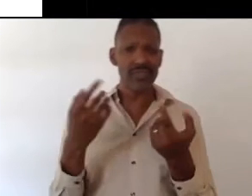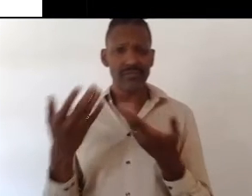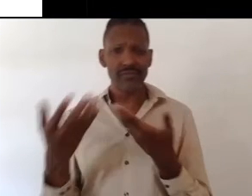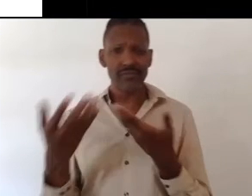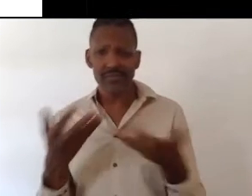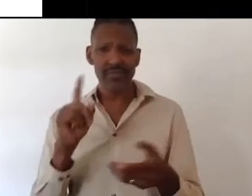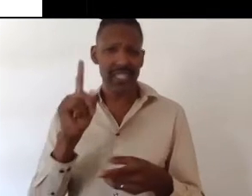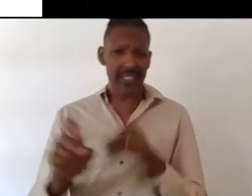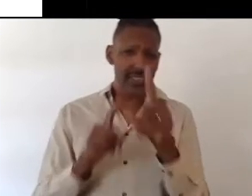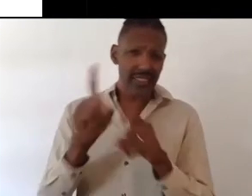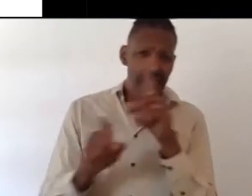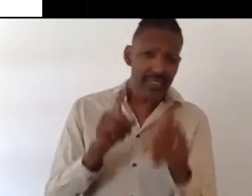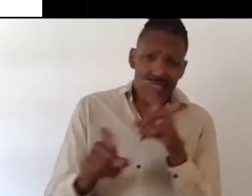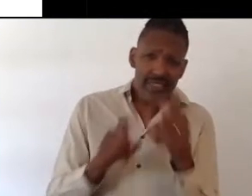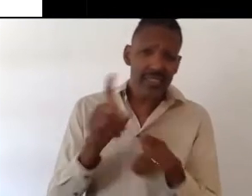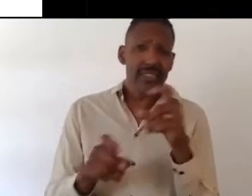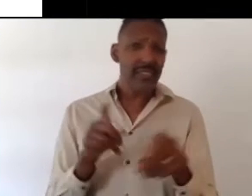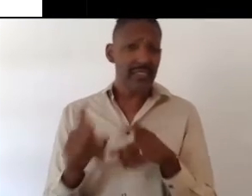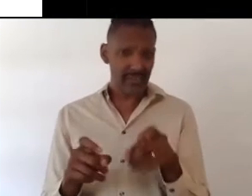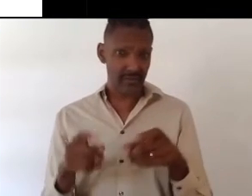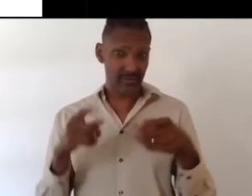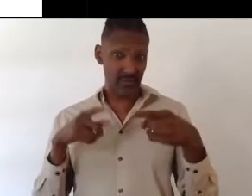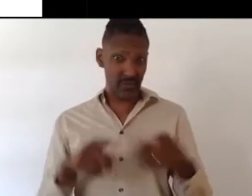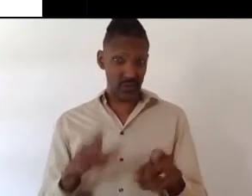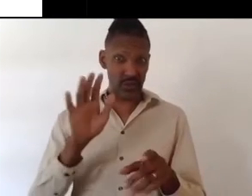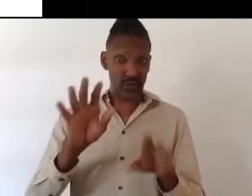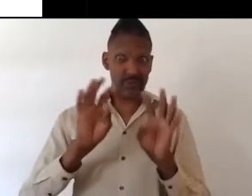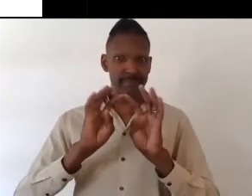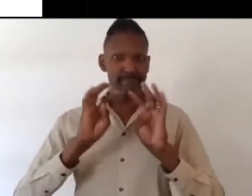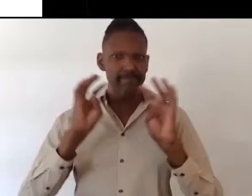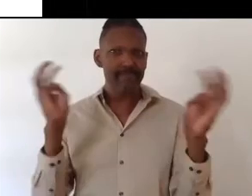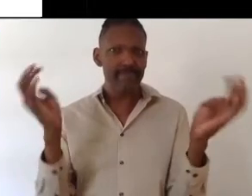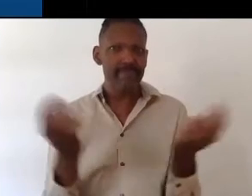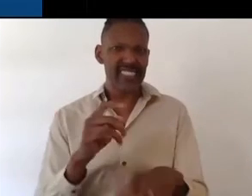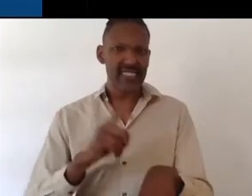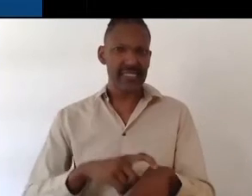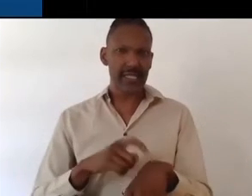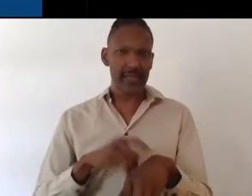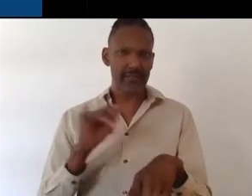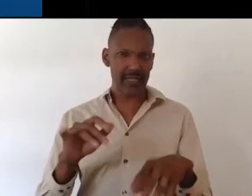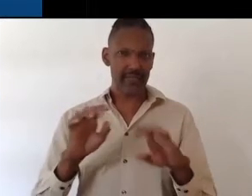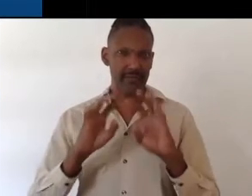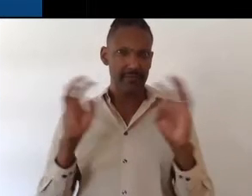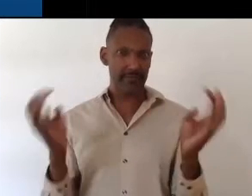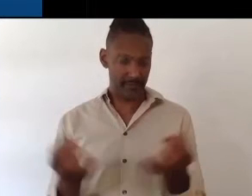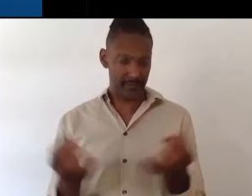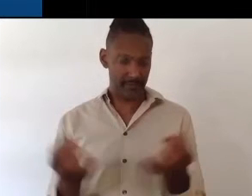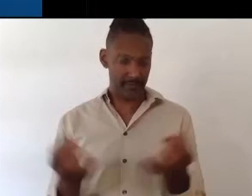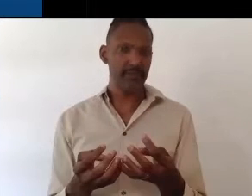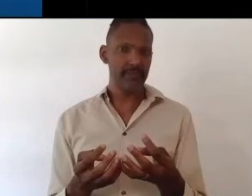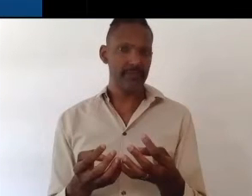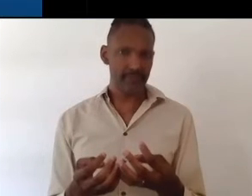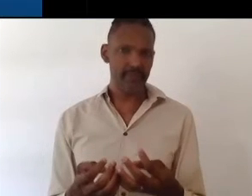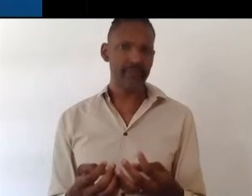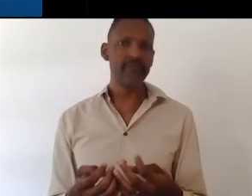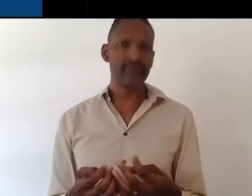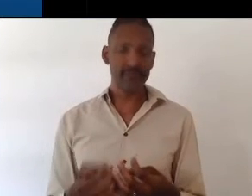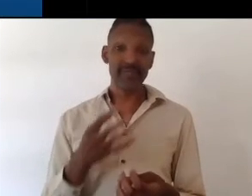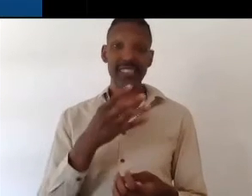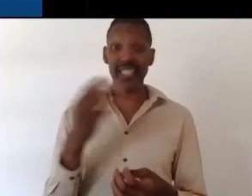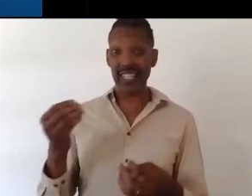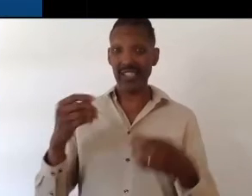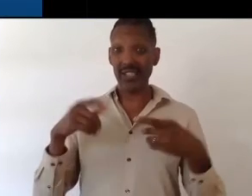the exploration and into different topics happen. In terms of